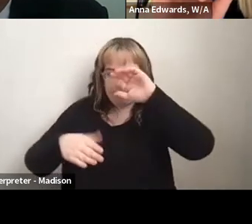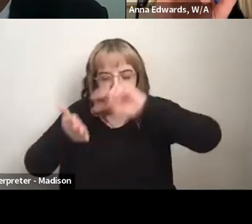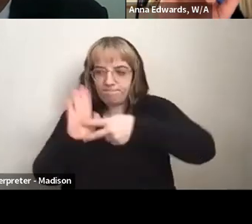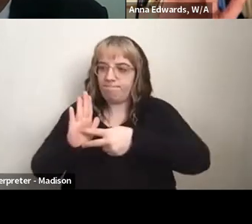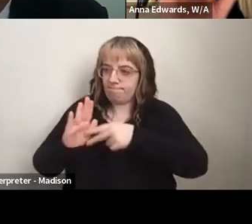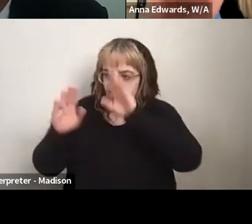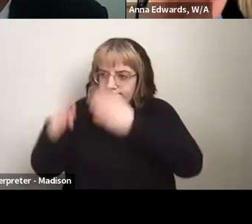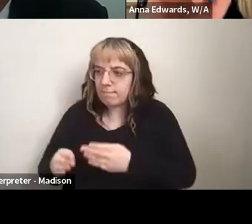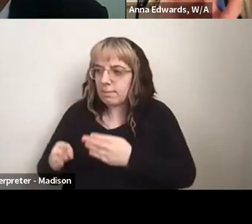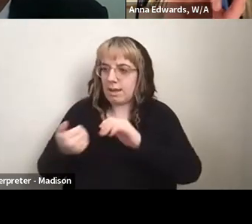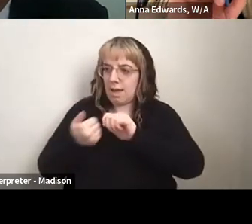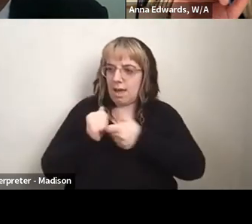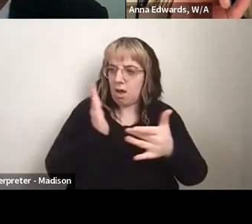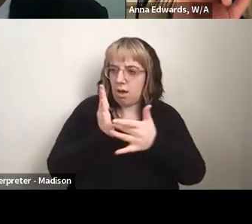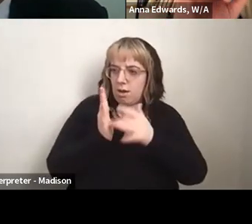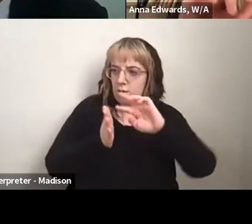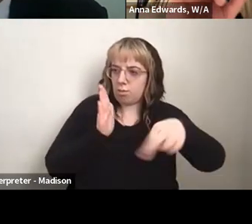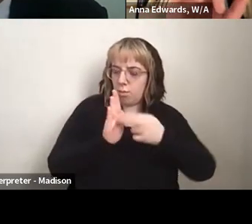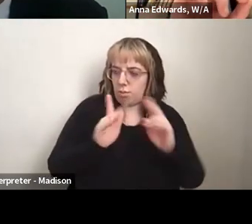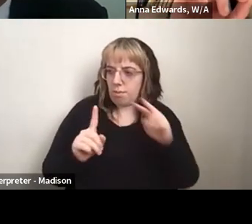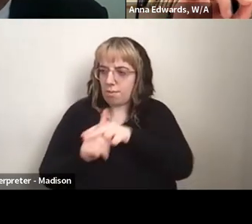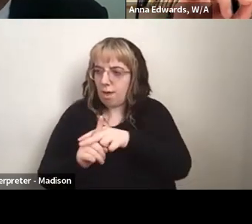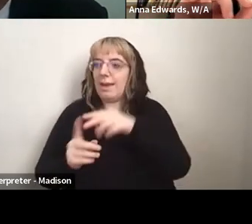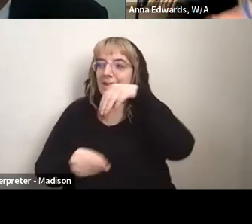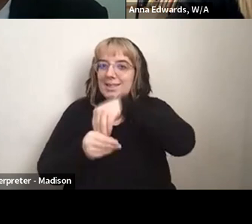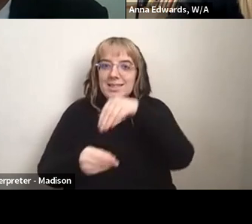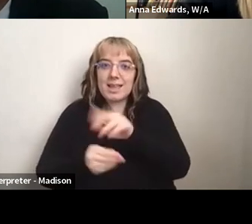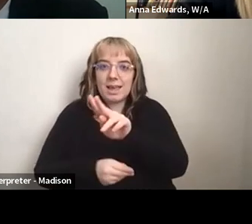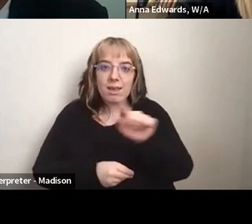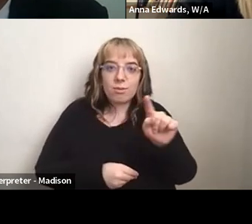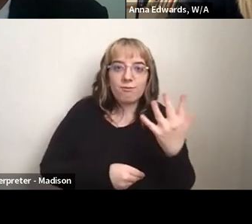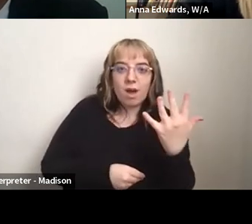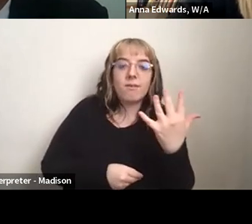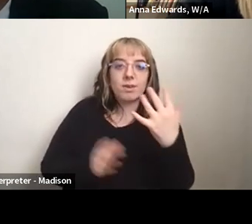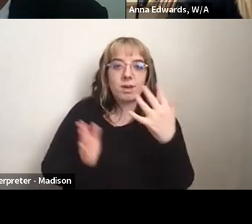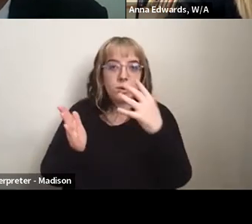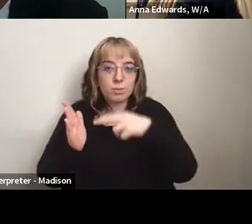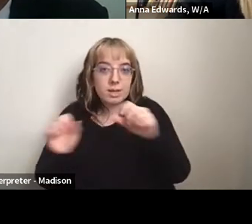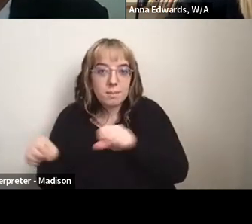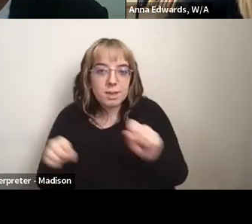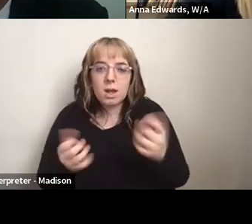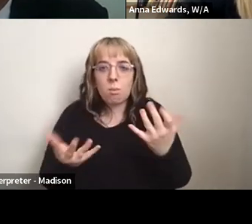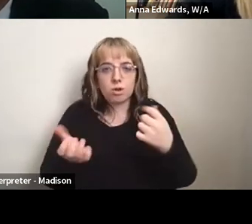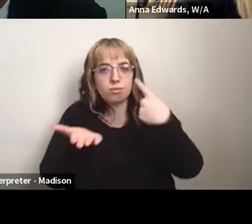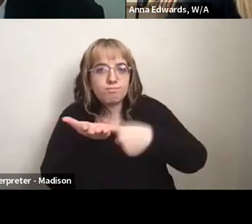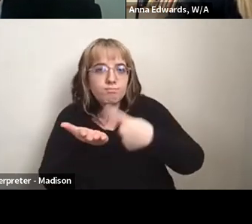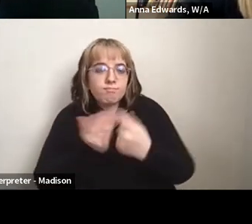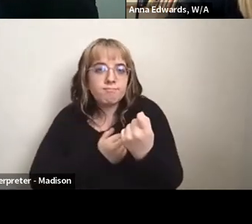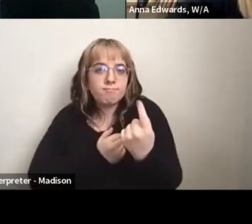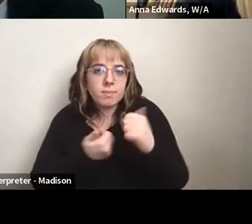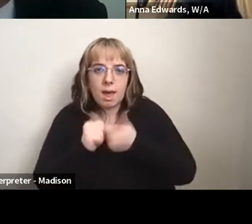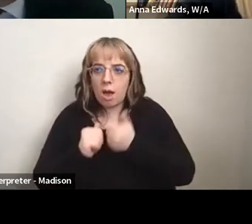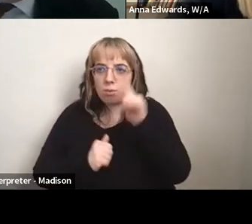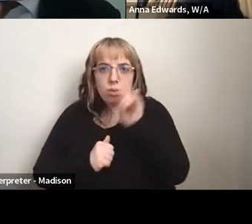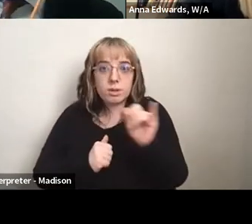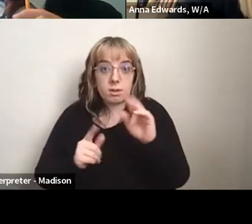the role that technology can play in K-5 literacy instruction. Would love for you to talk a little bit about how that's playing out there in